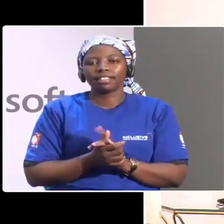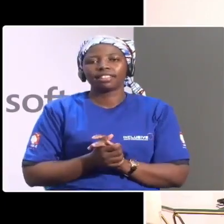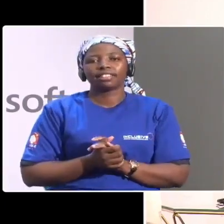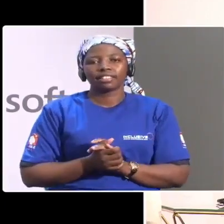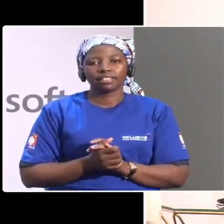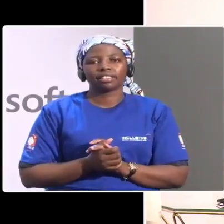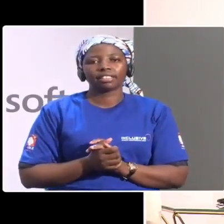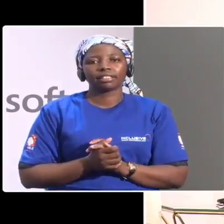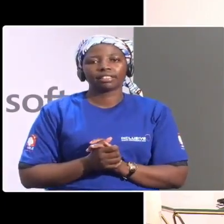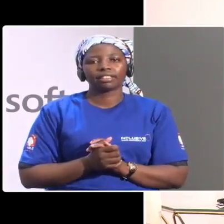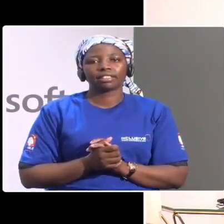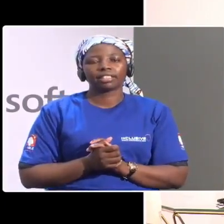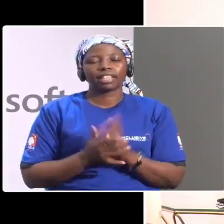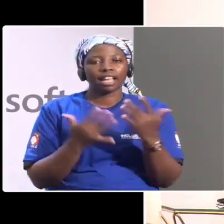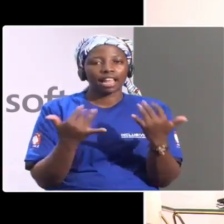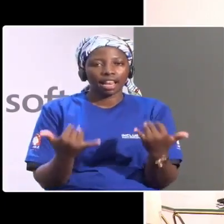Now,